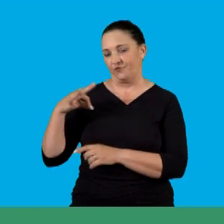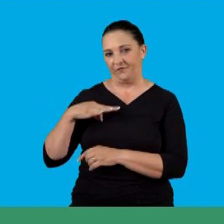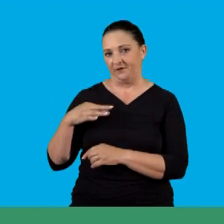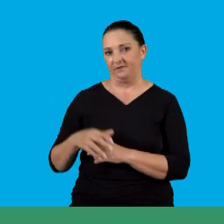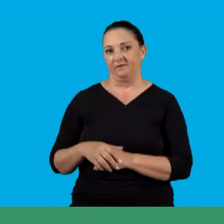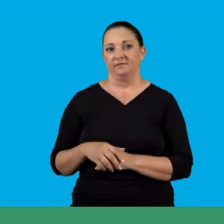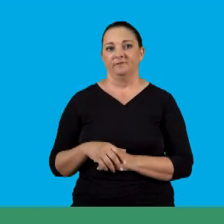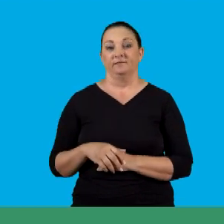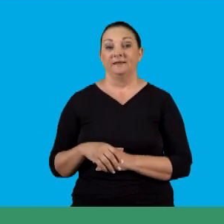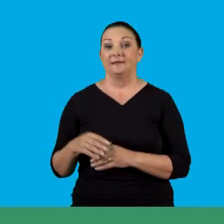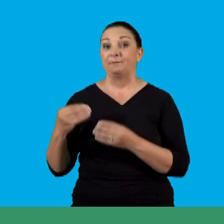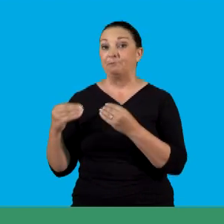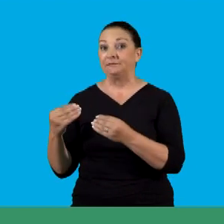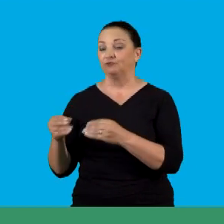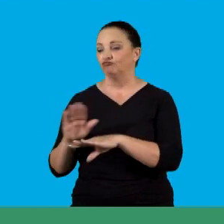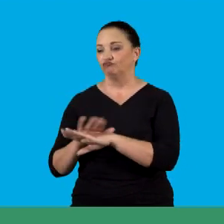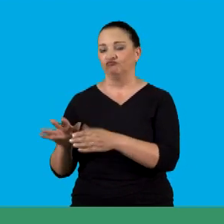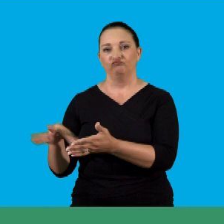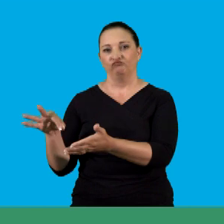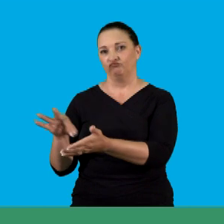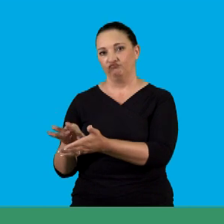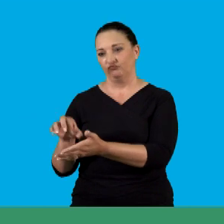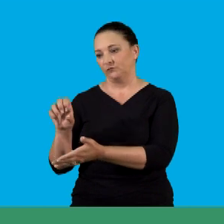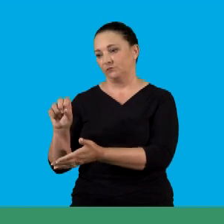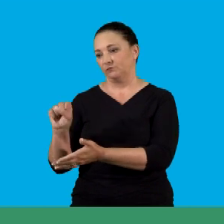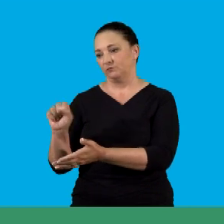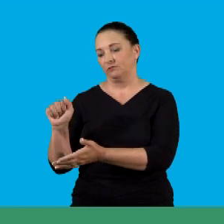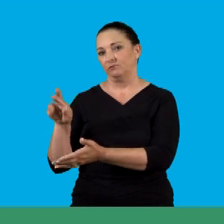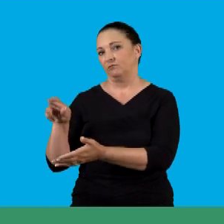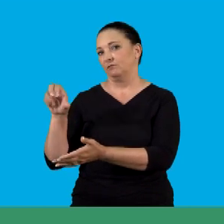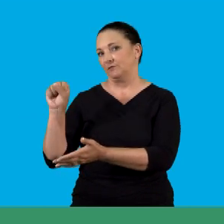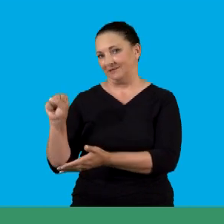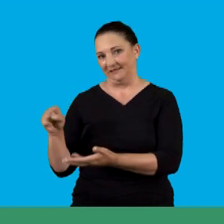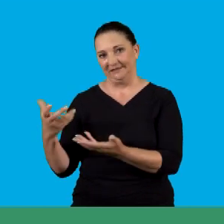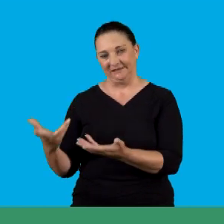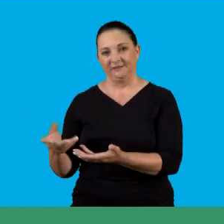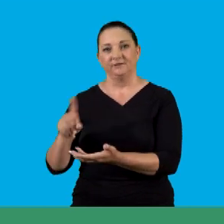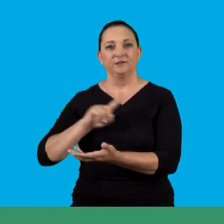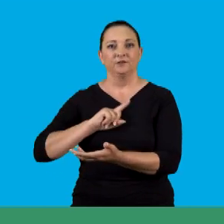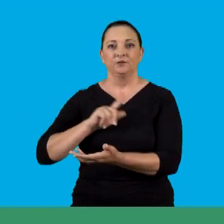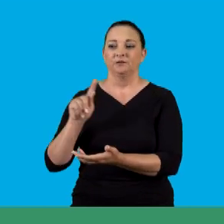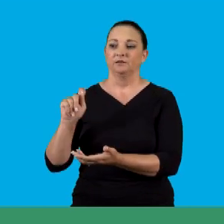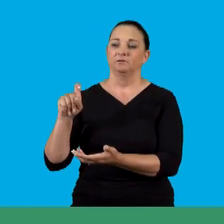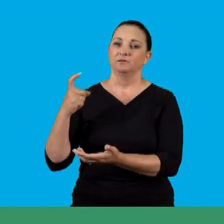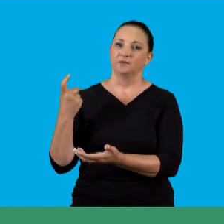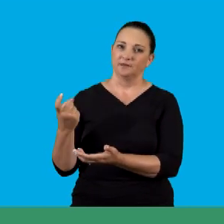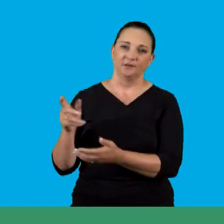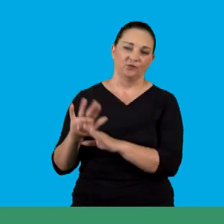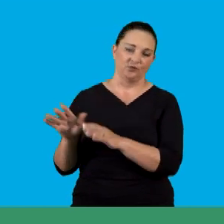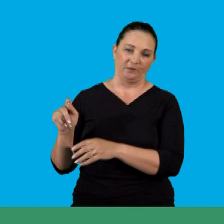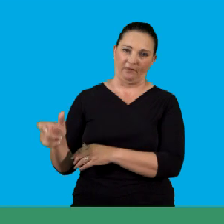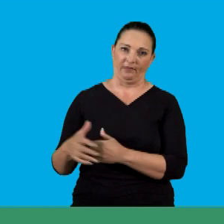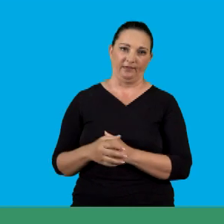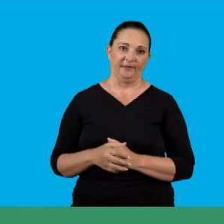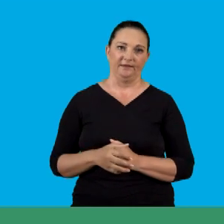business. So since this business is not registered with the South African Revenue Services, there's no tax that is being paid by